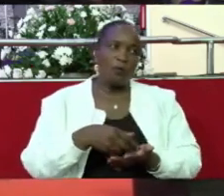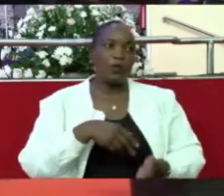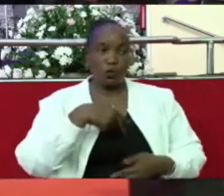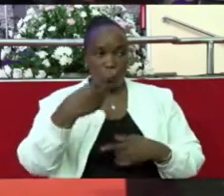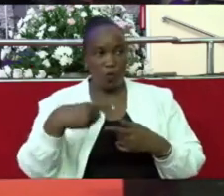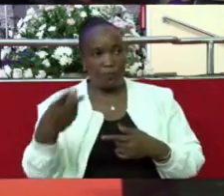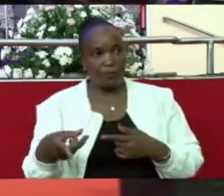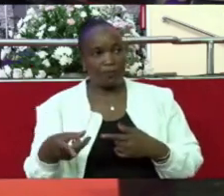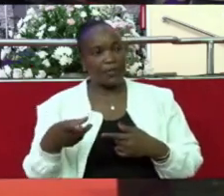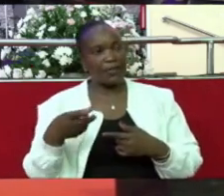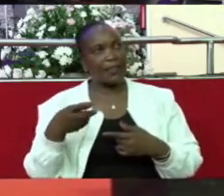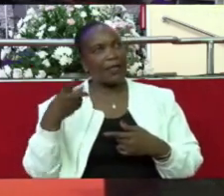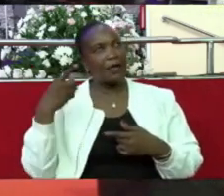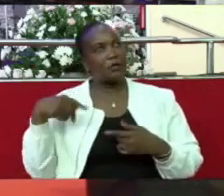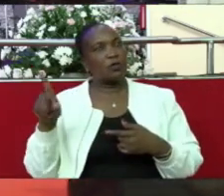of